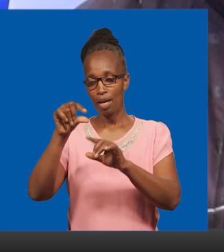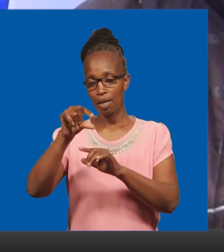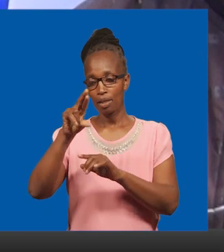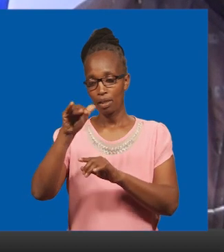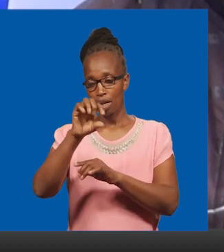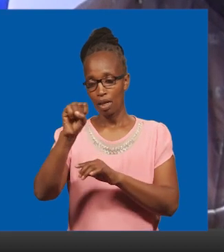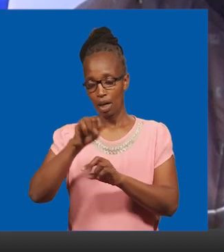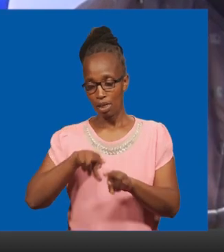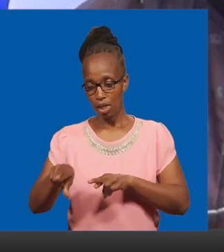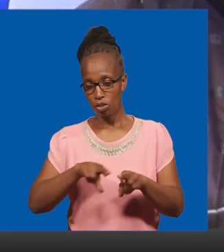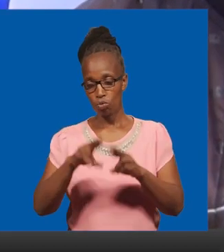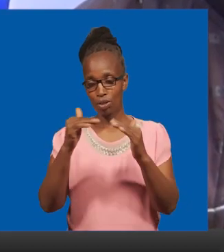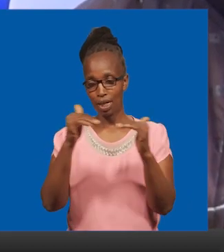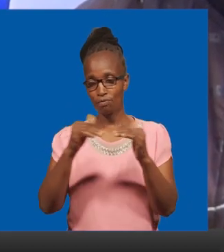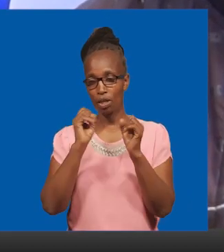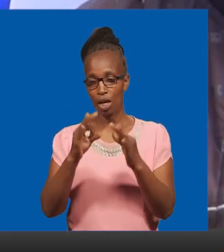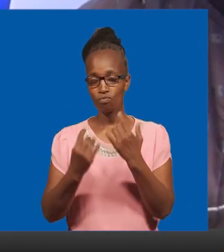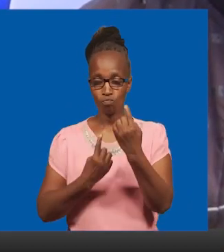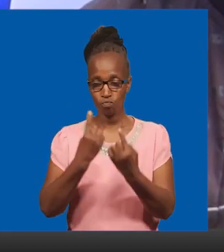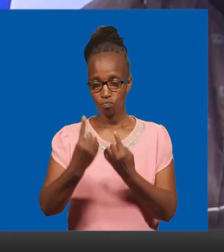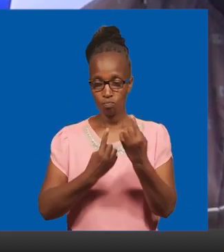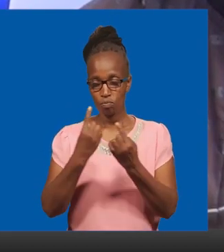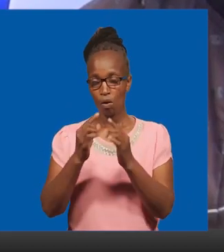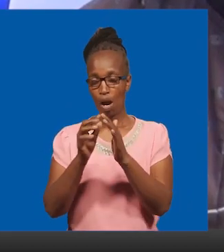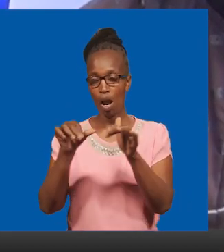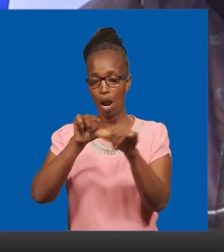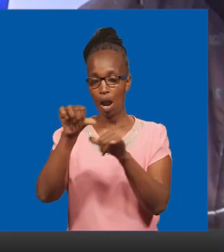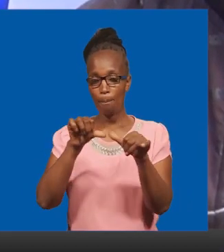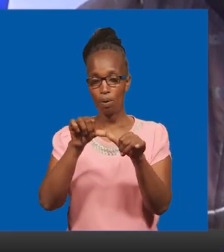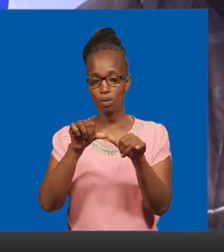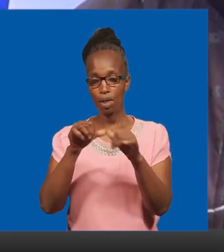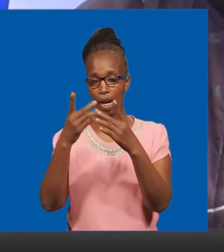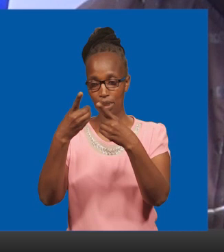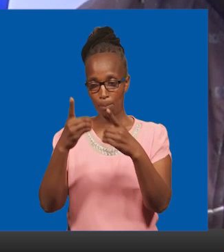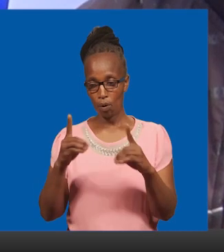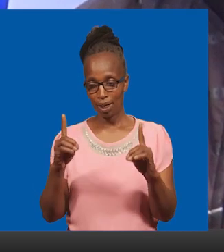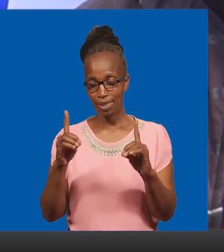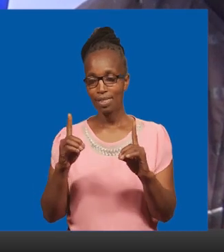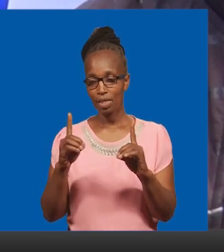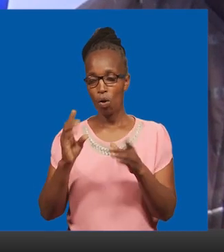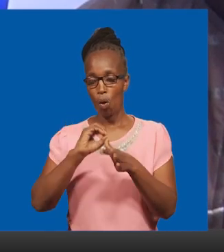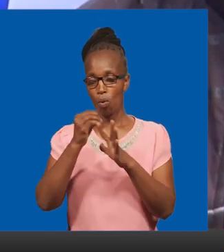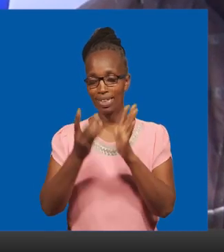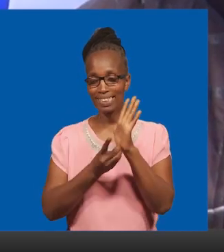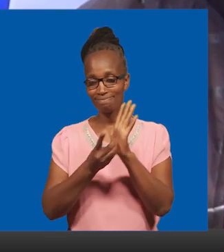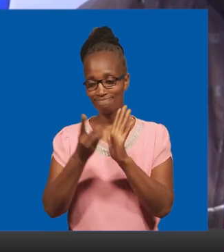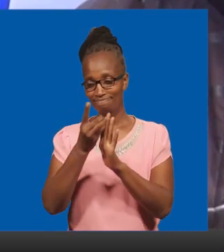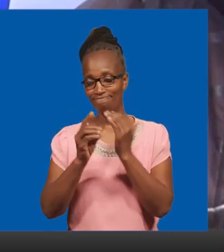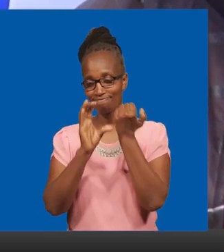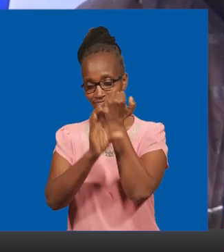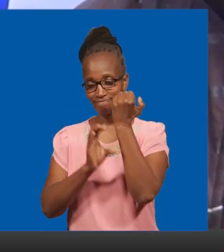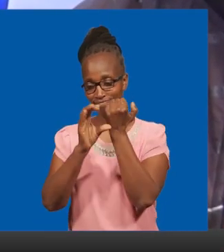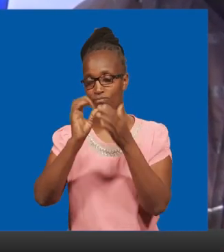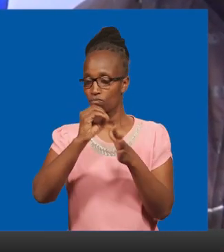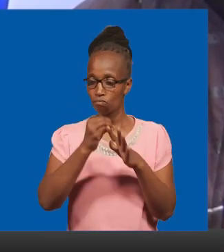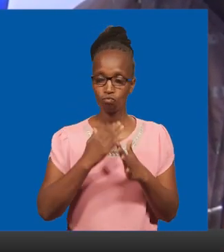that would help us, because if we are going to talk about a mature democracy, or we want to compete with the developed